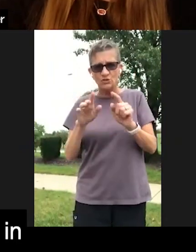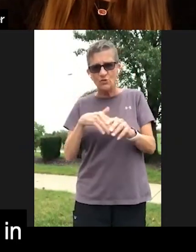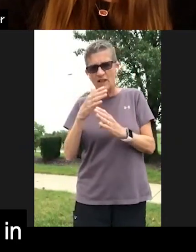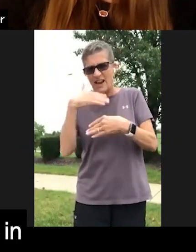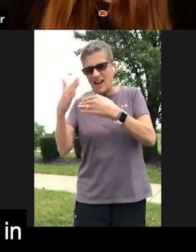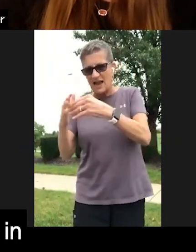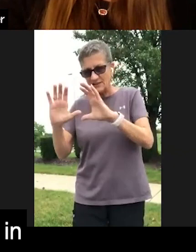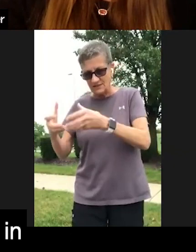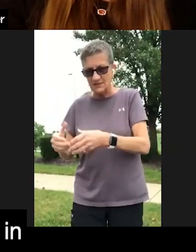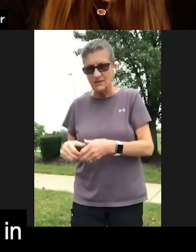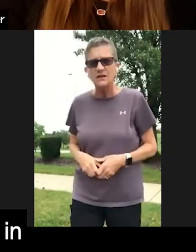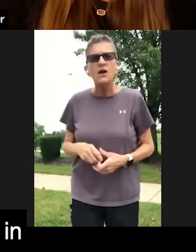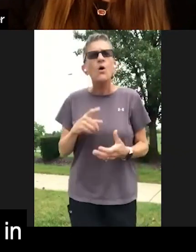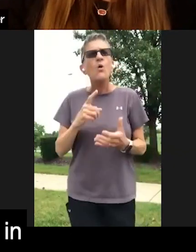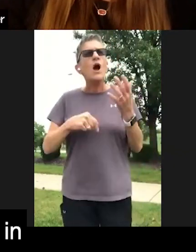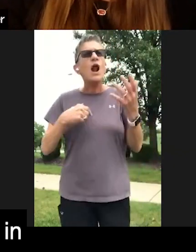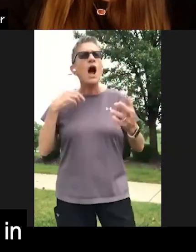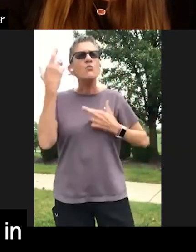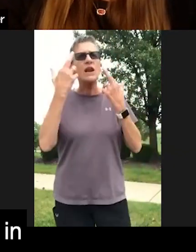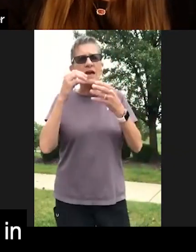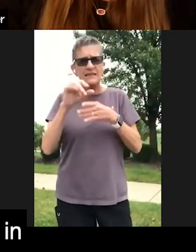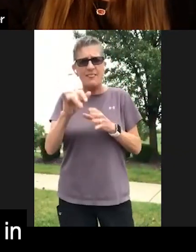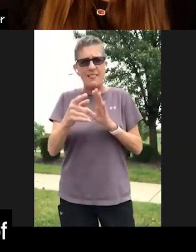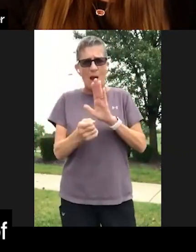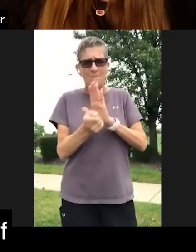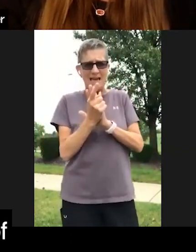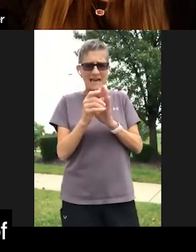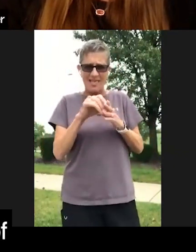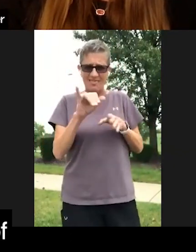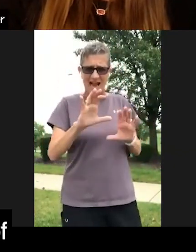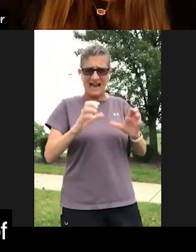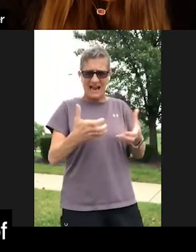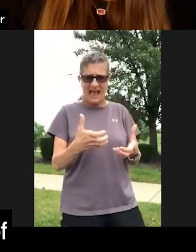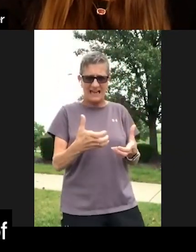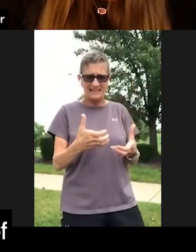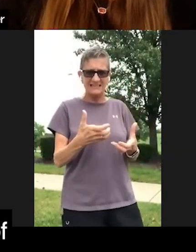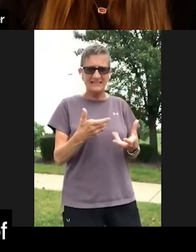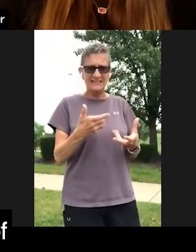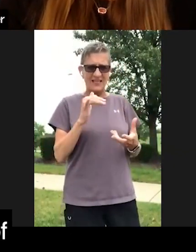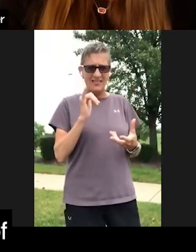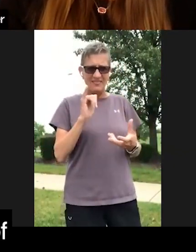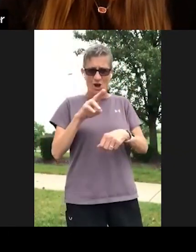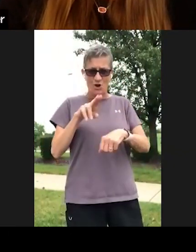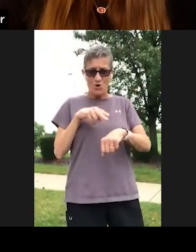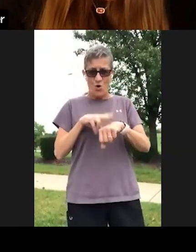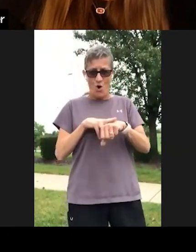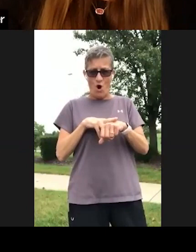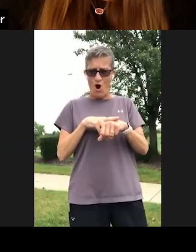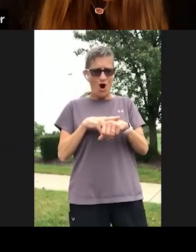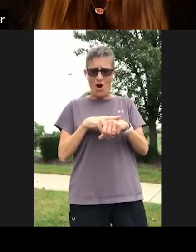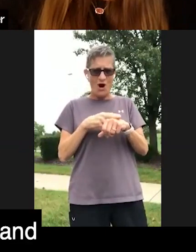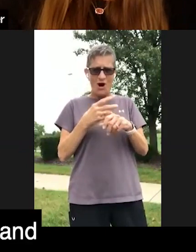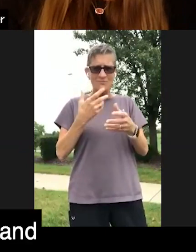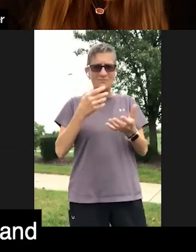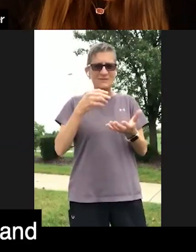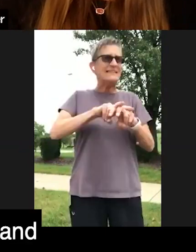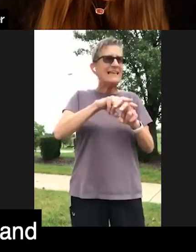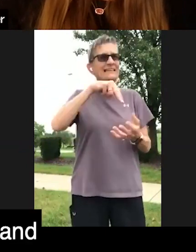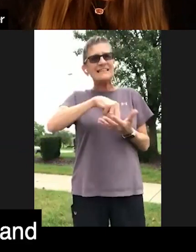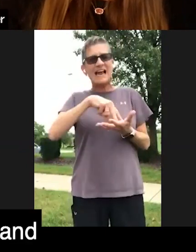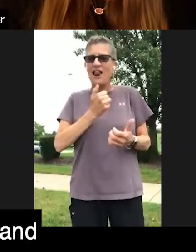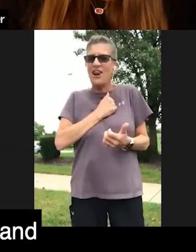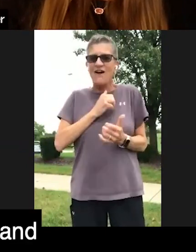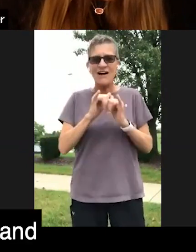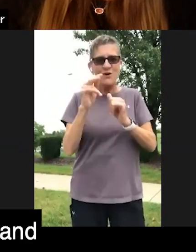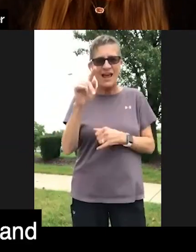I'm realizing is in that moment, in that class, breaking that norm of sitting and standing. I love the way Natalie talks about kind of coming to a